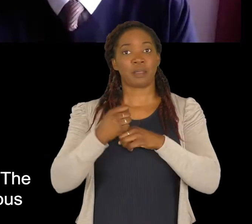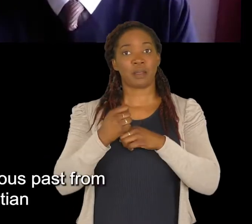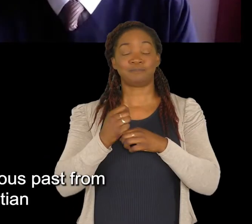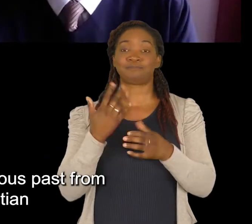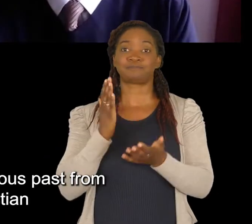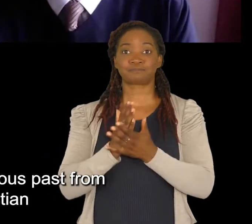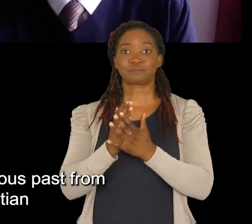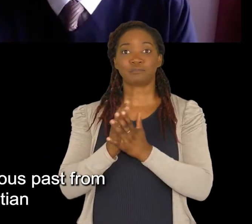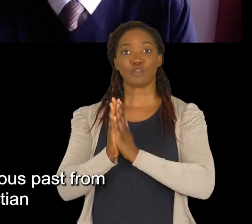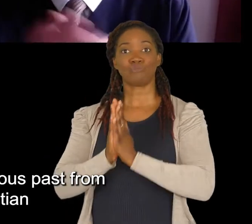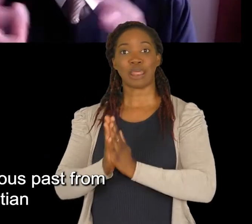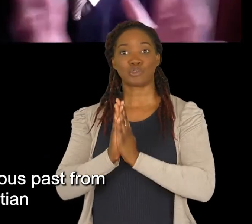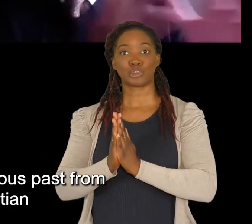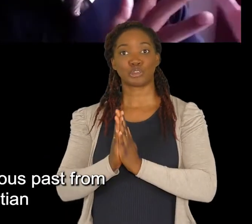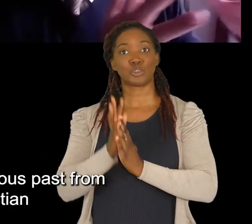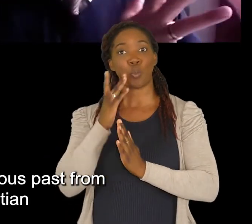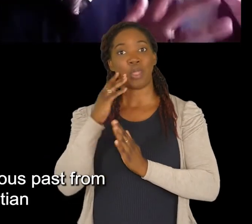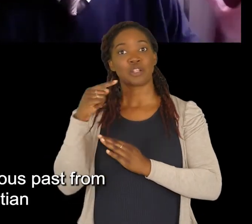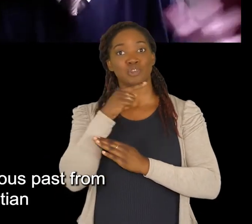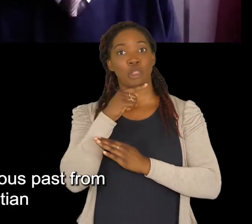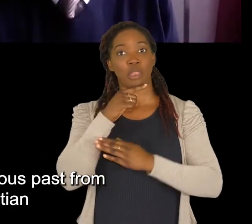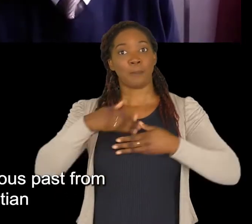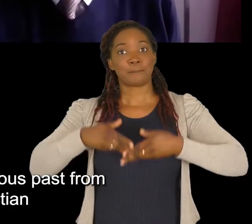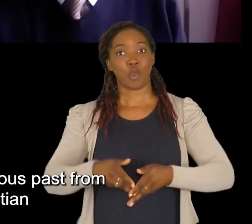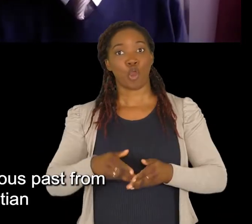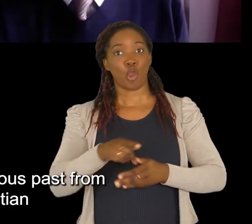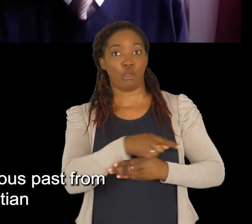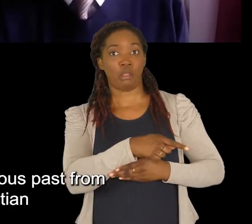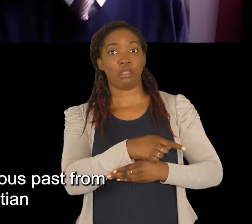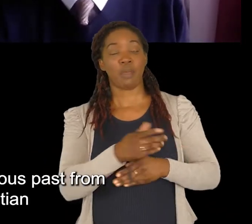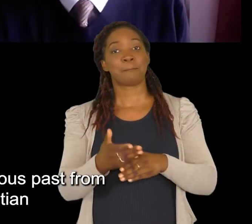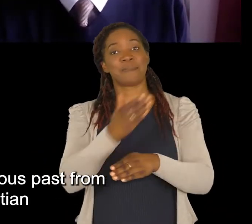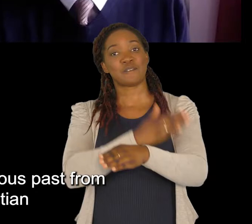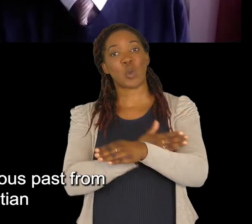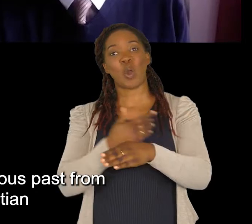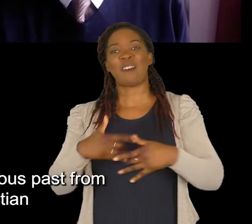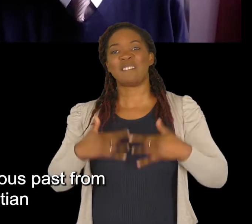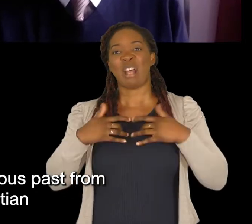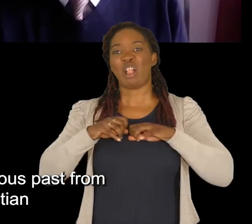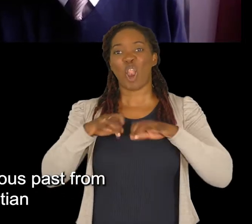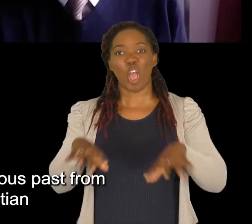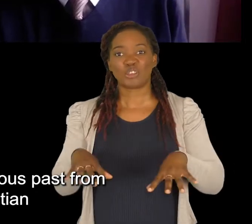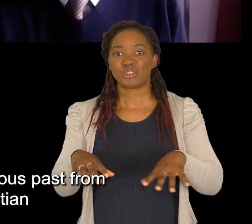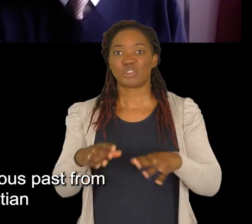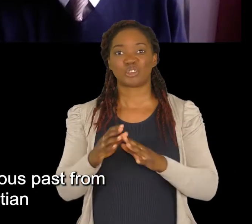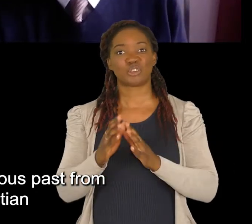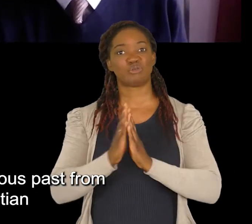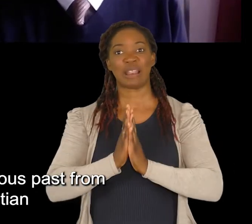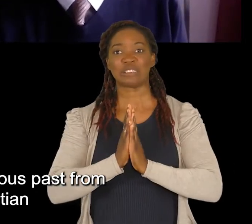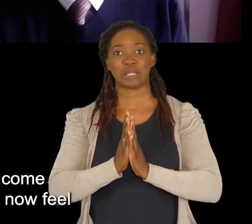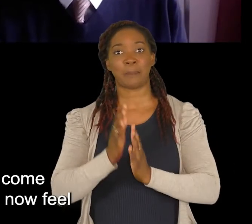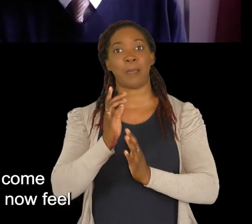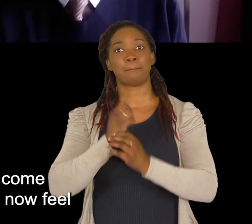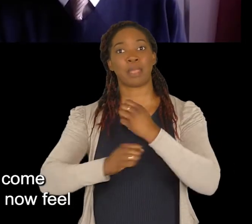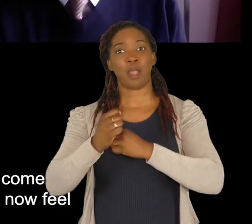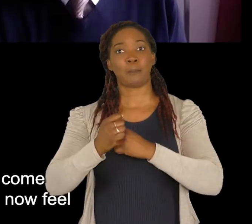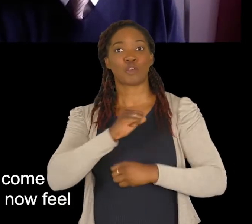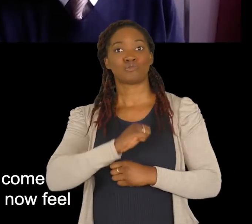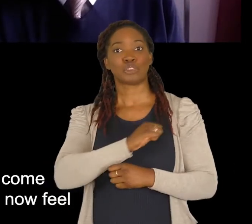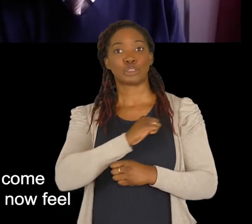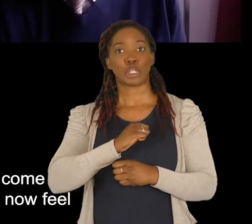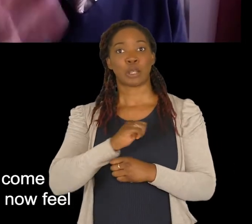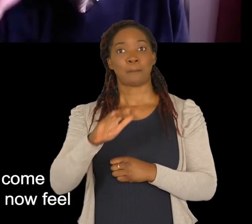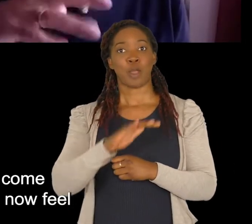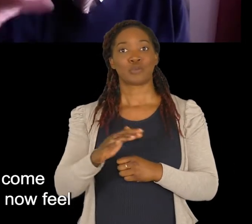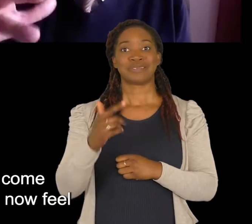quite religious after Ishin was born. I've been quite lost in my previous past from a religion point of view, but I became a Christian about 7 years